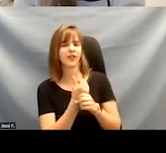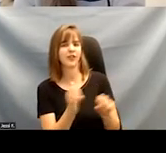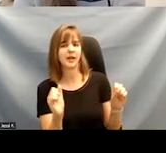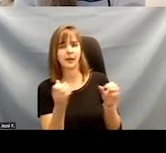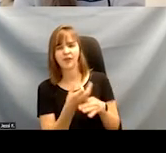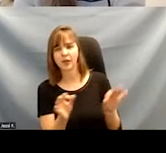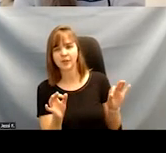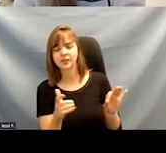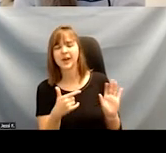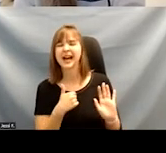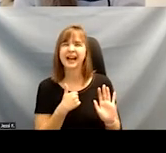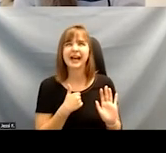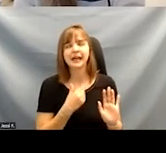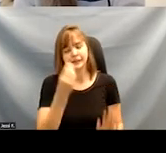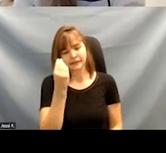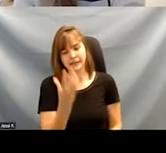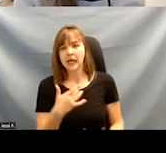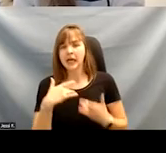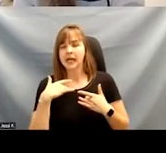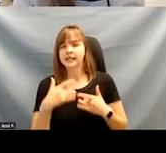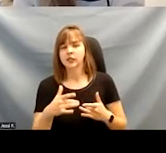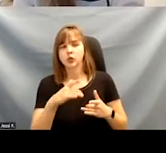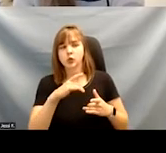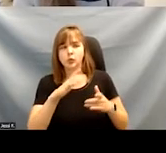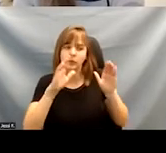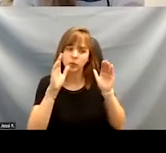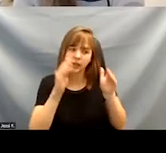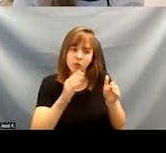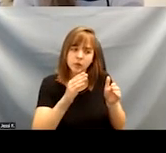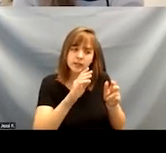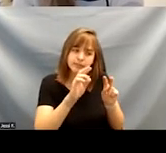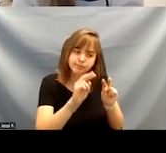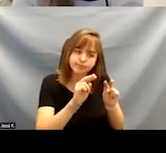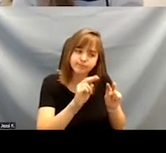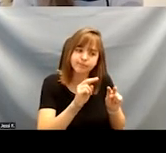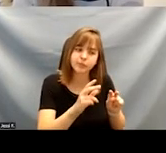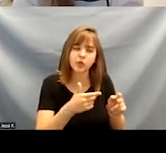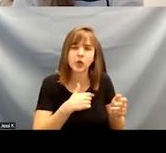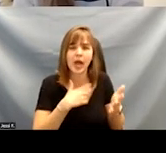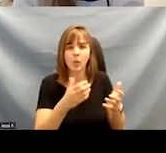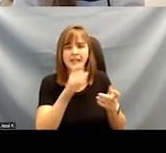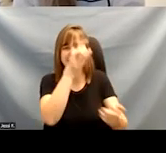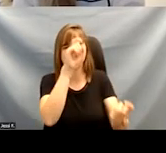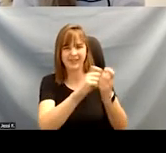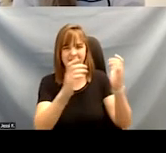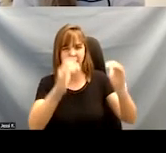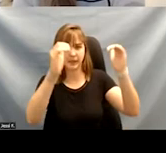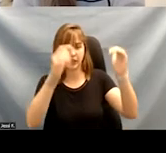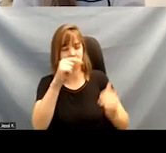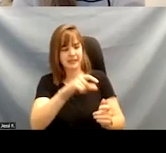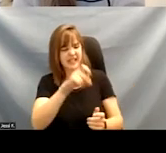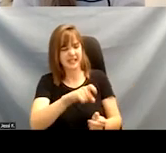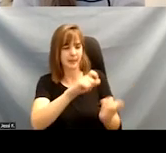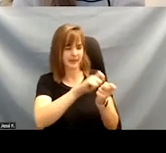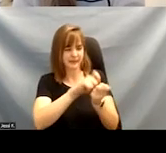like a micromanager where I have specific expectations for how things are done, which can be definitely straining for certain people. And I think I